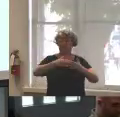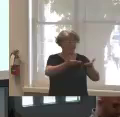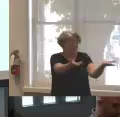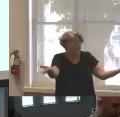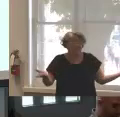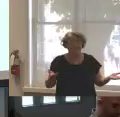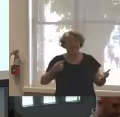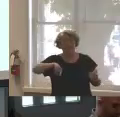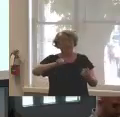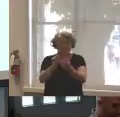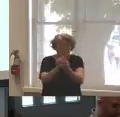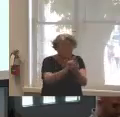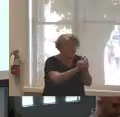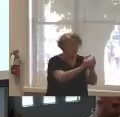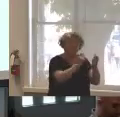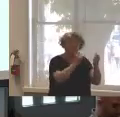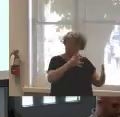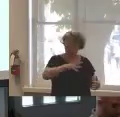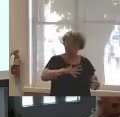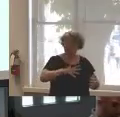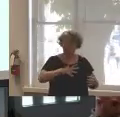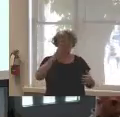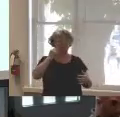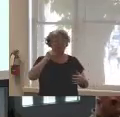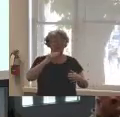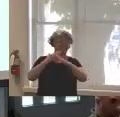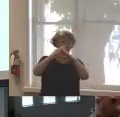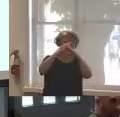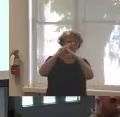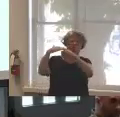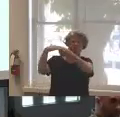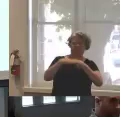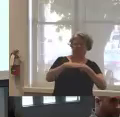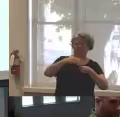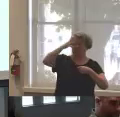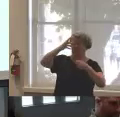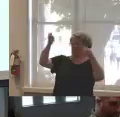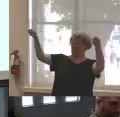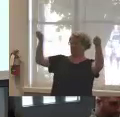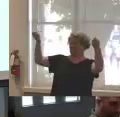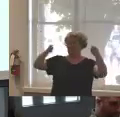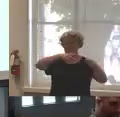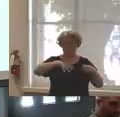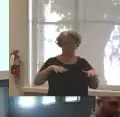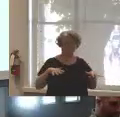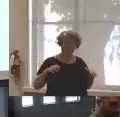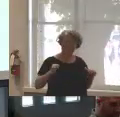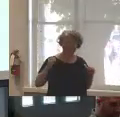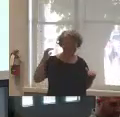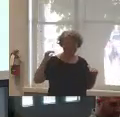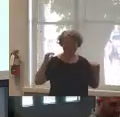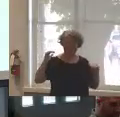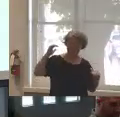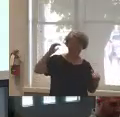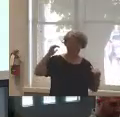because we encounter, especially men and women, encounter with barriers because of patriarchy, because of the, the societal demands about